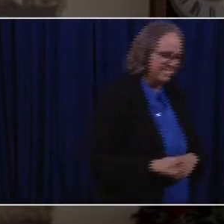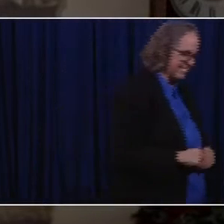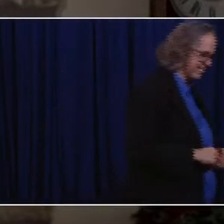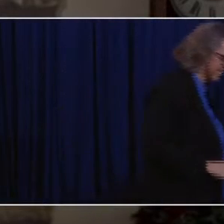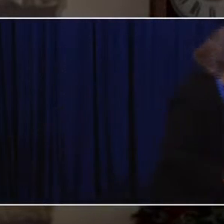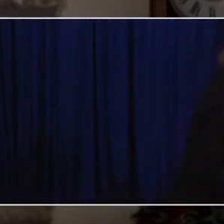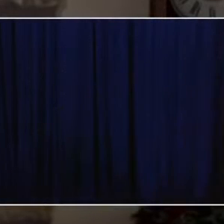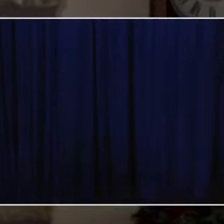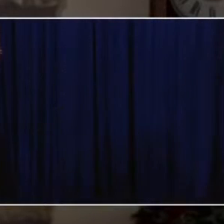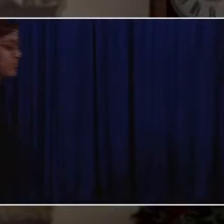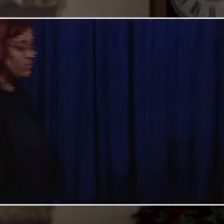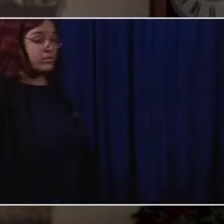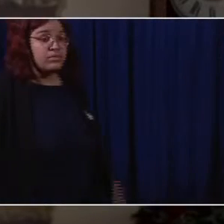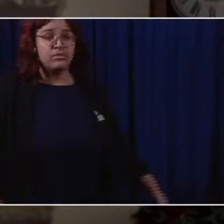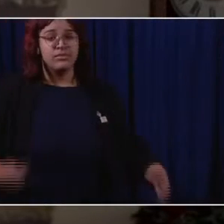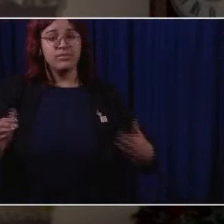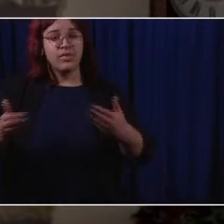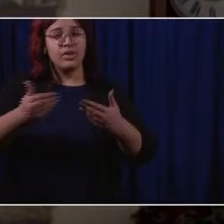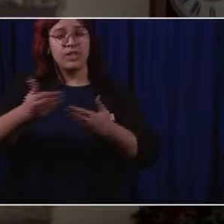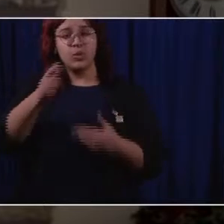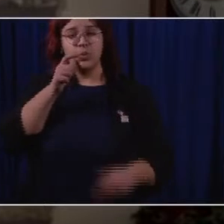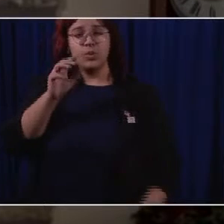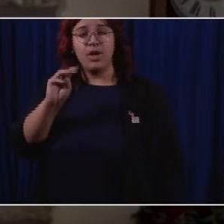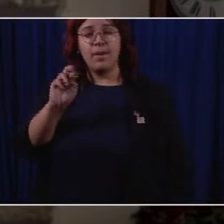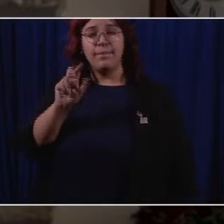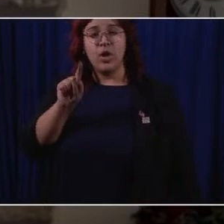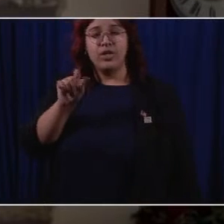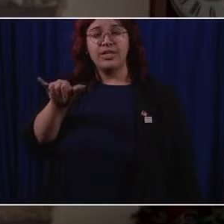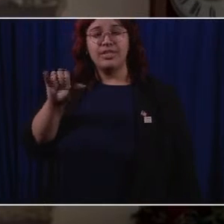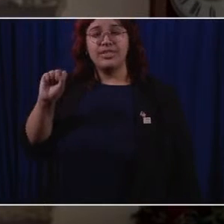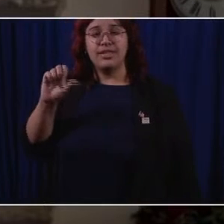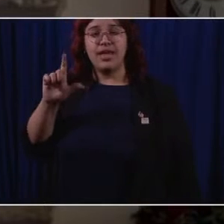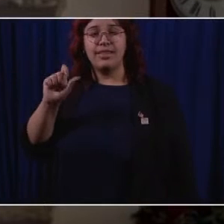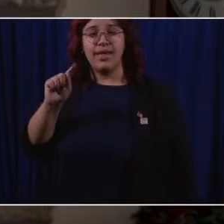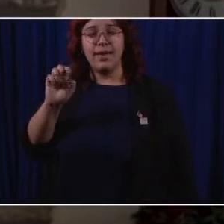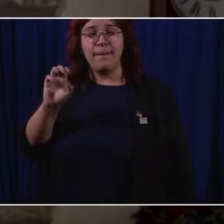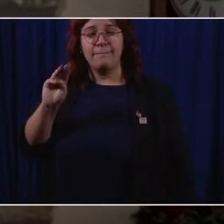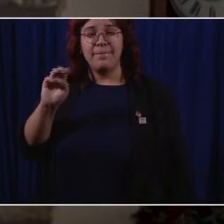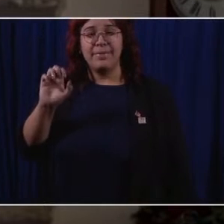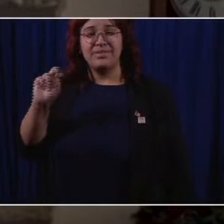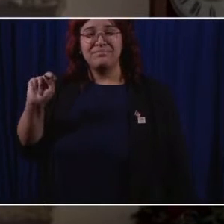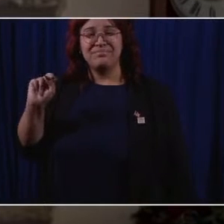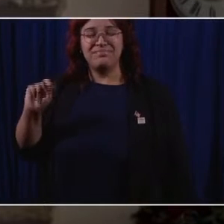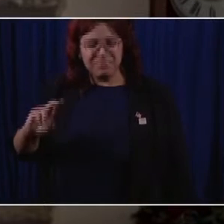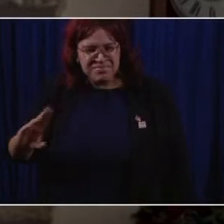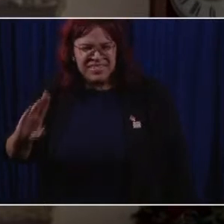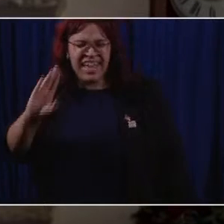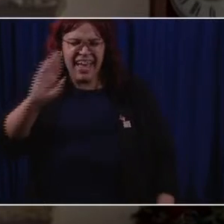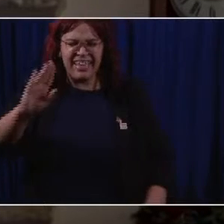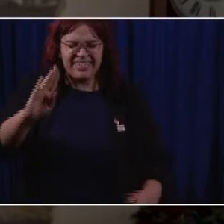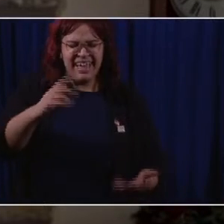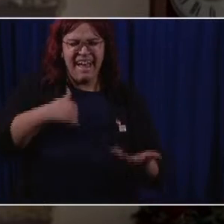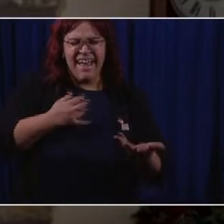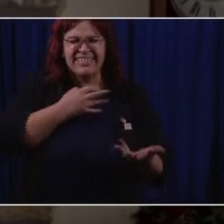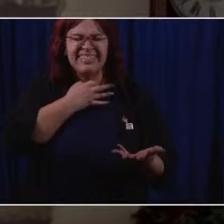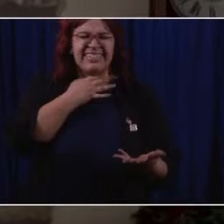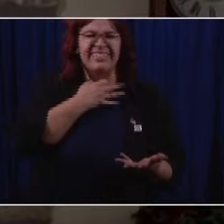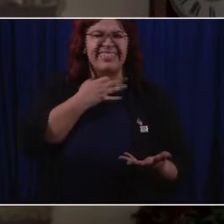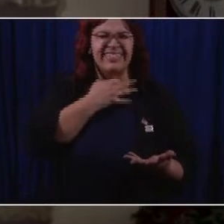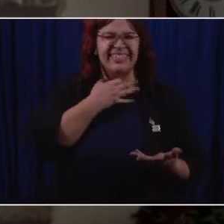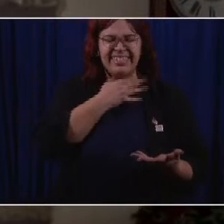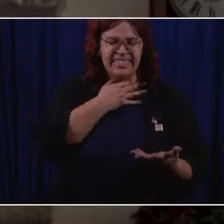Schladen at the Ohio Capital Journal. Hi, Governor. Marty. Hey, Marty. I've seen some accounts in